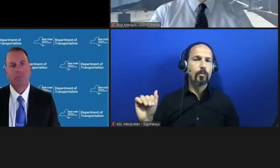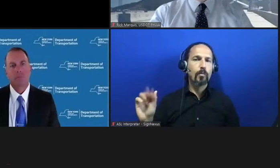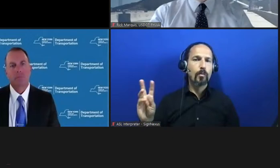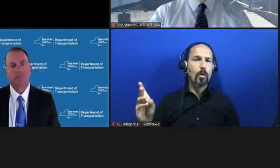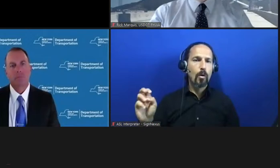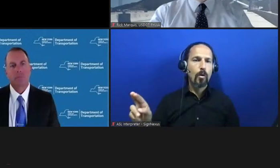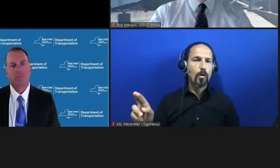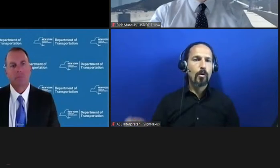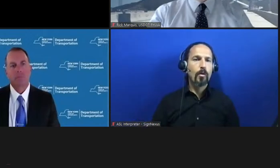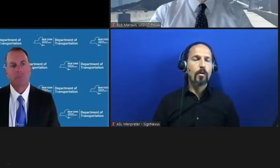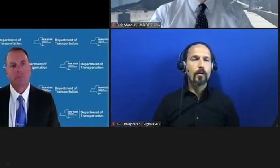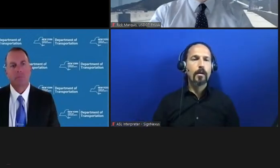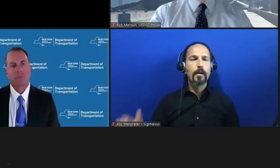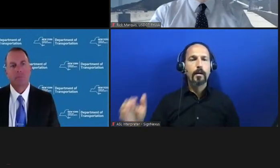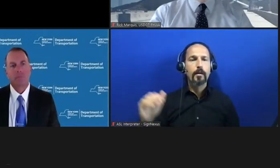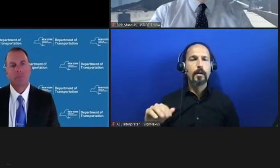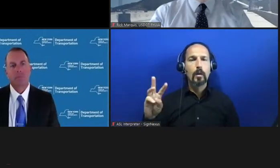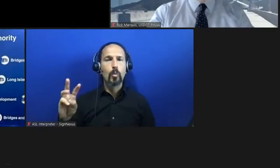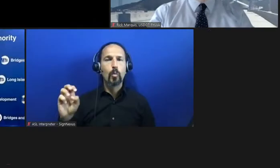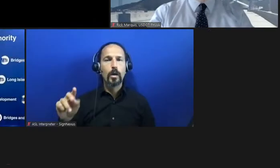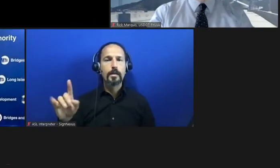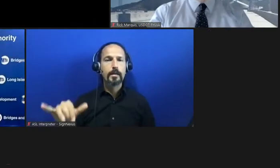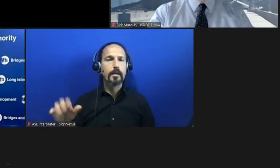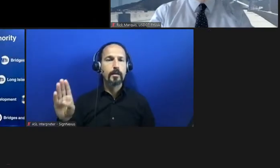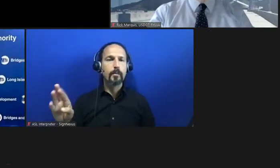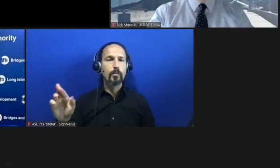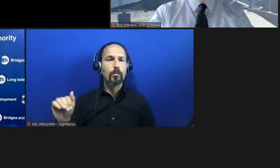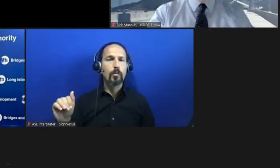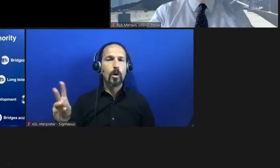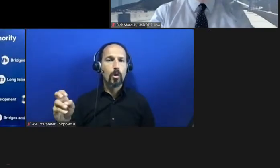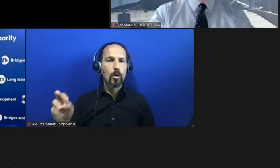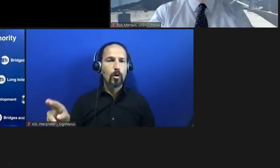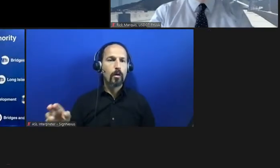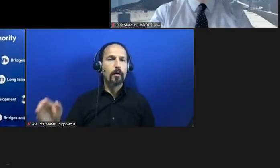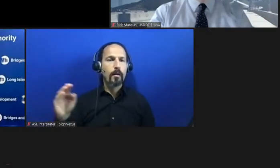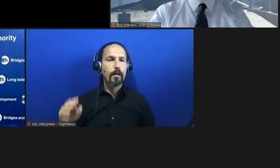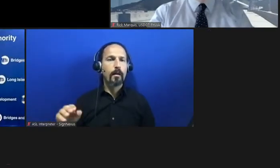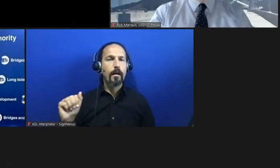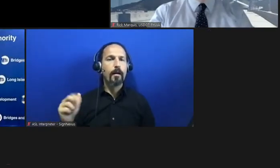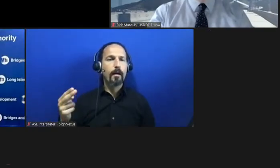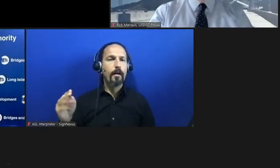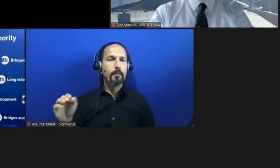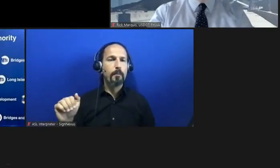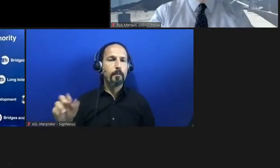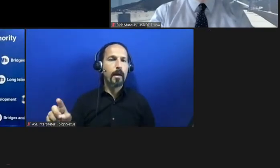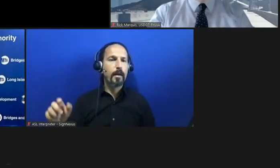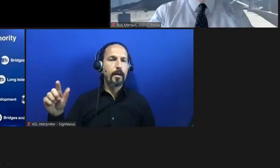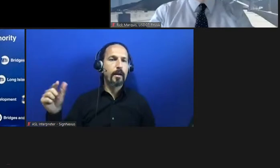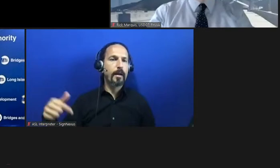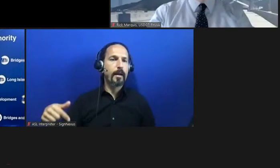the next speaker is Wendy Brewer followed by Ahmad kayam